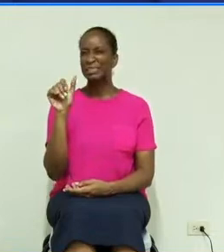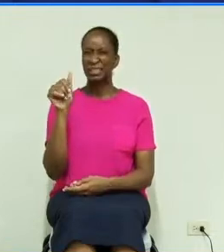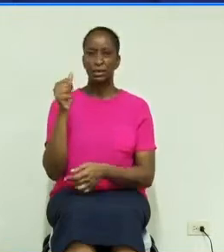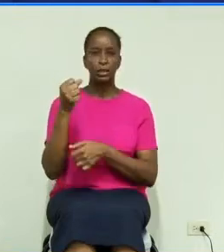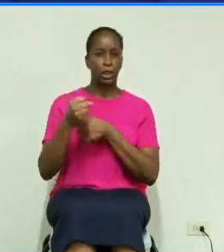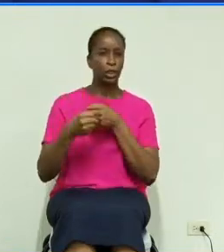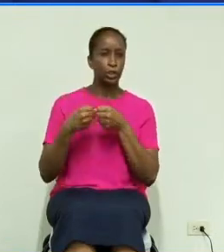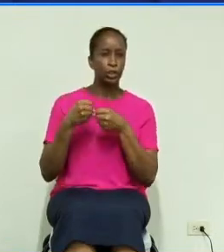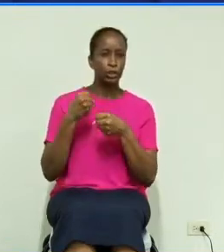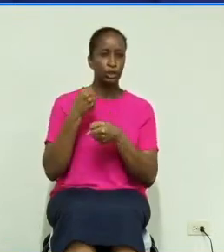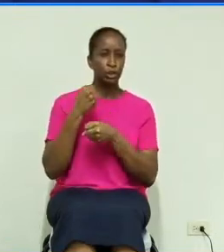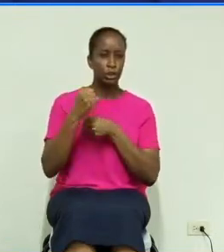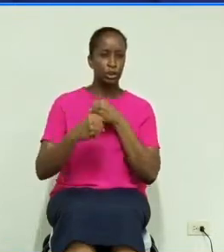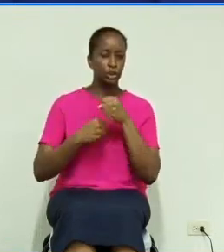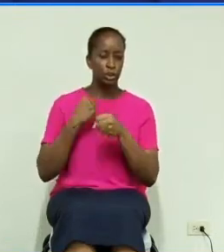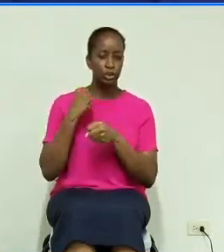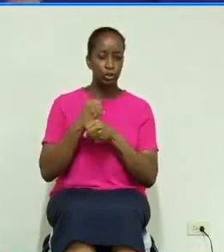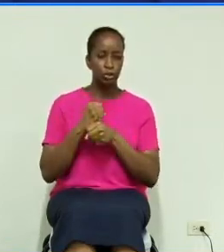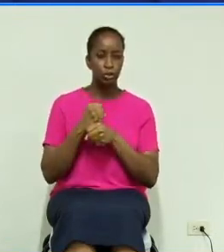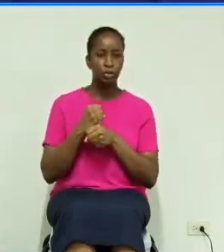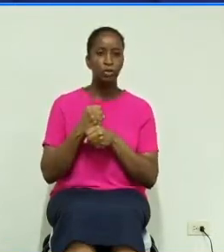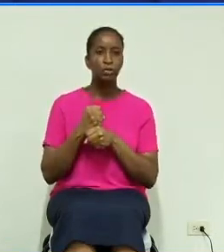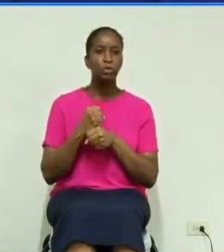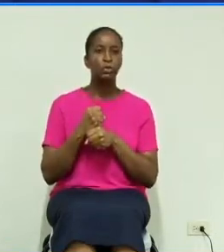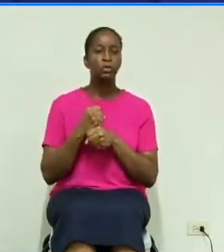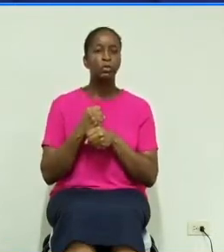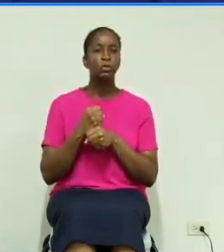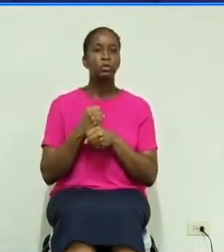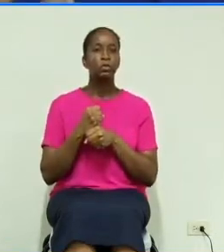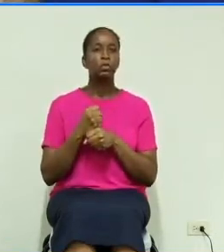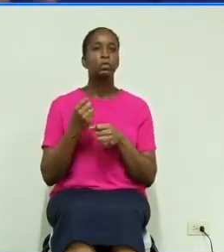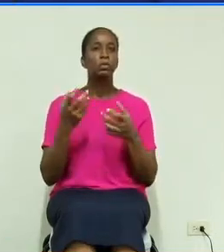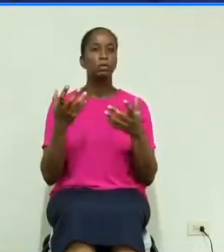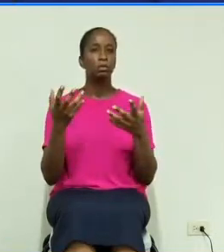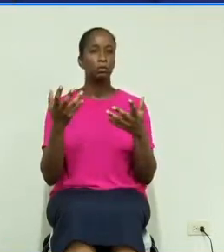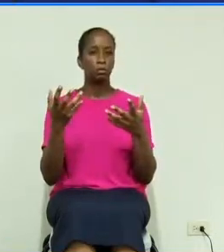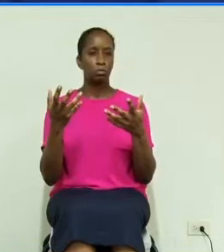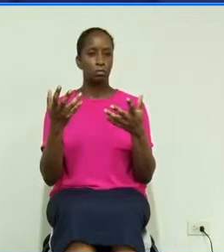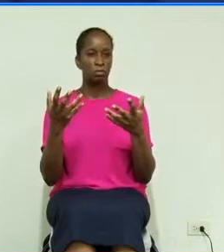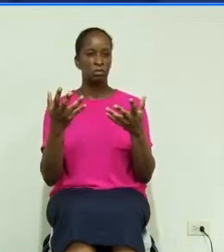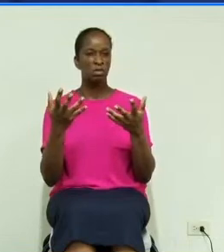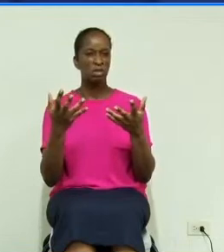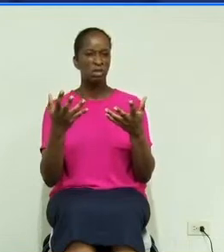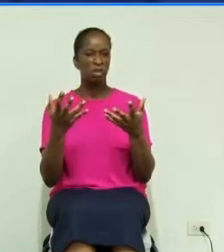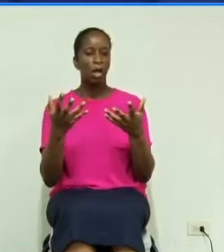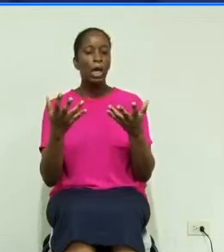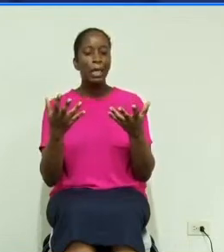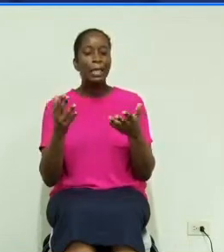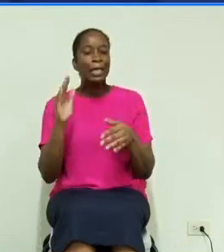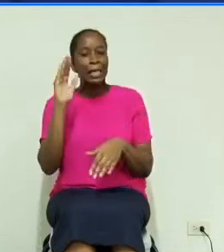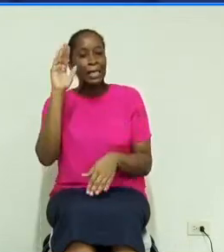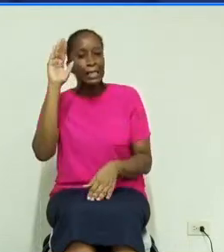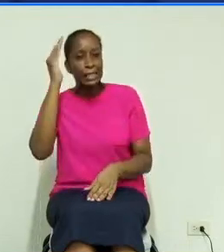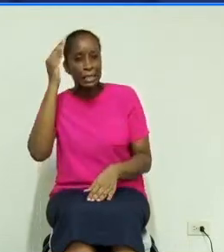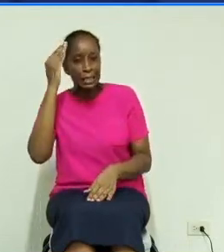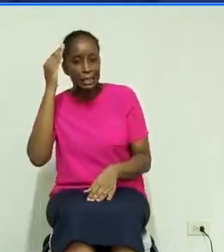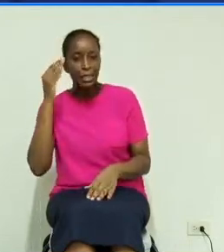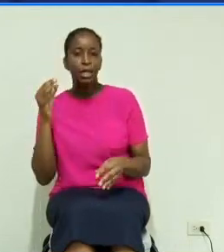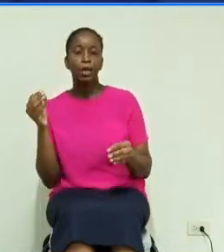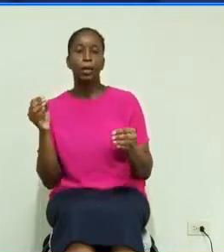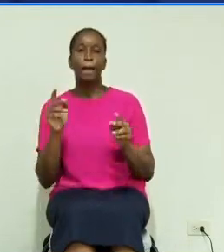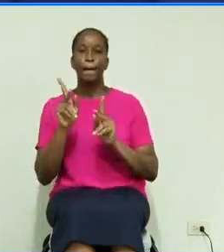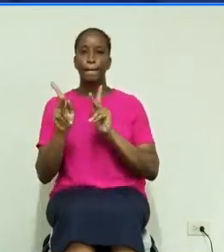government, but on the other hand, in some spaces, there seems to be some regression. I'm not going to focus on those. But the issue